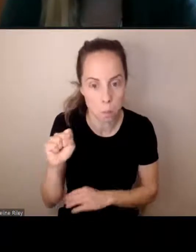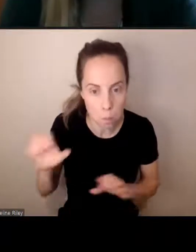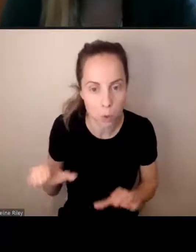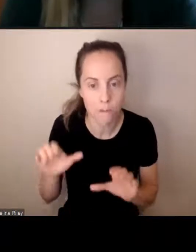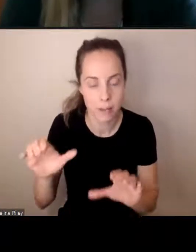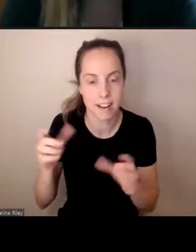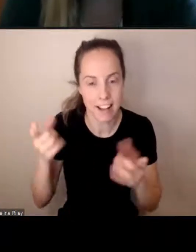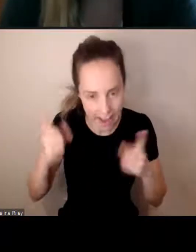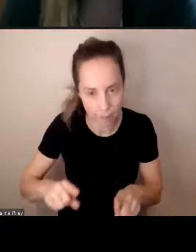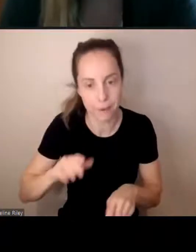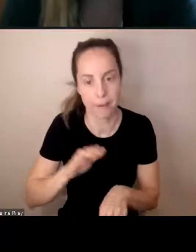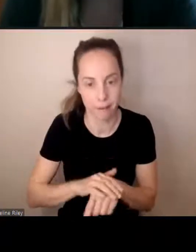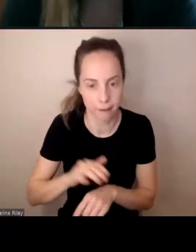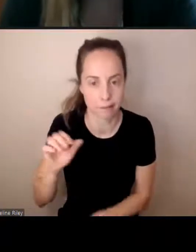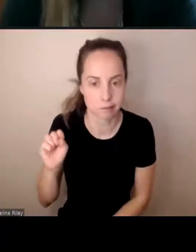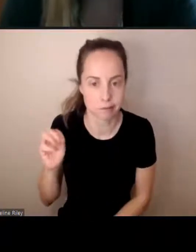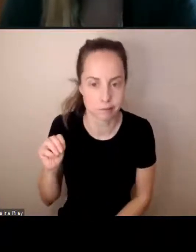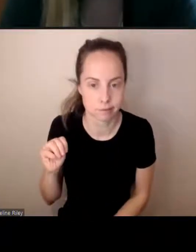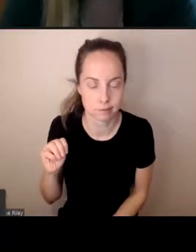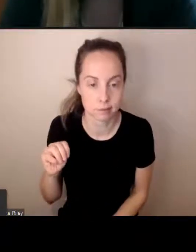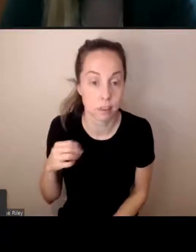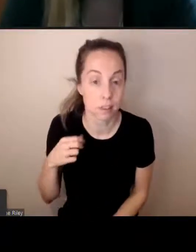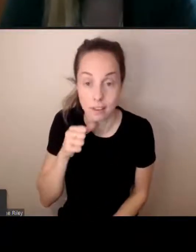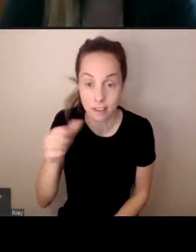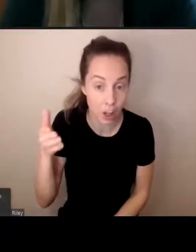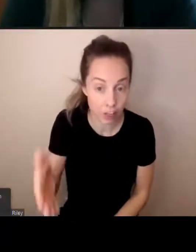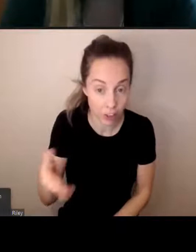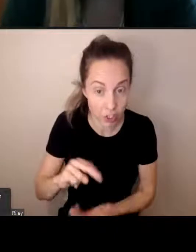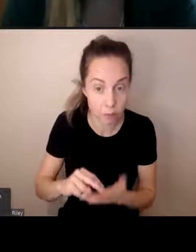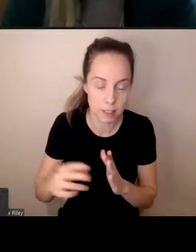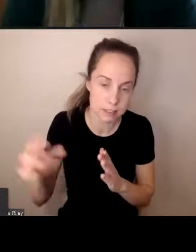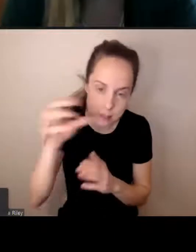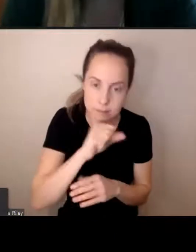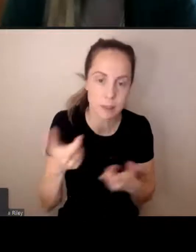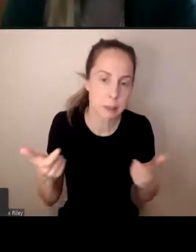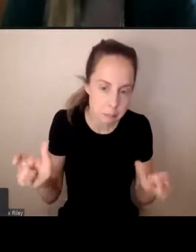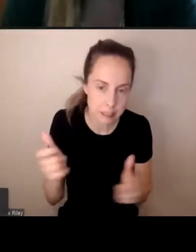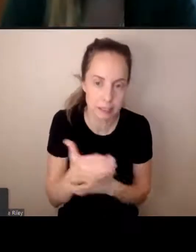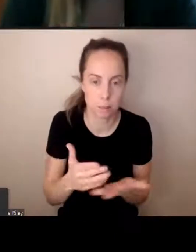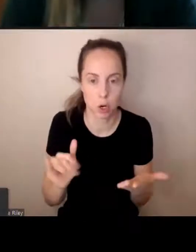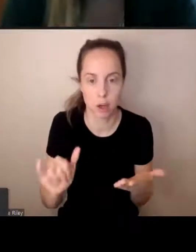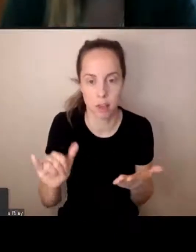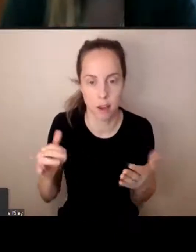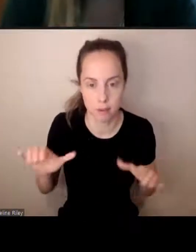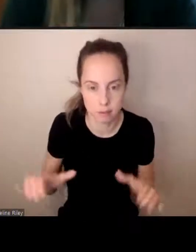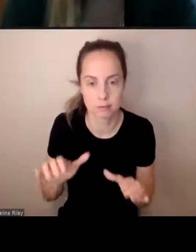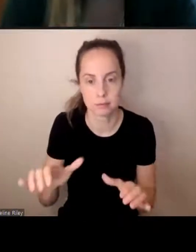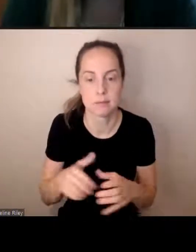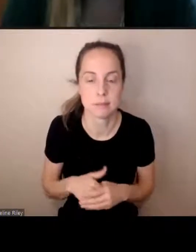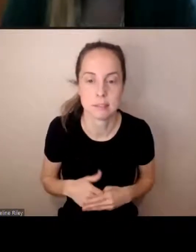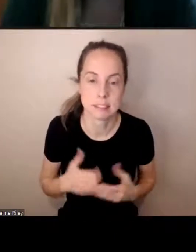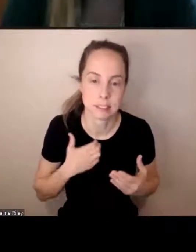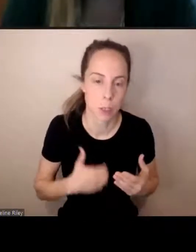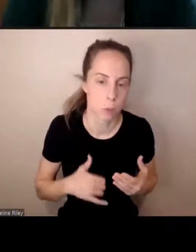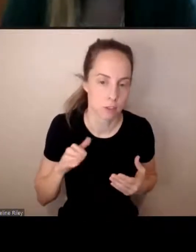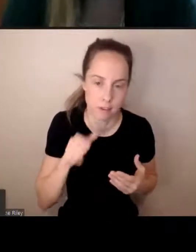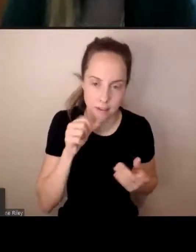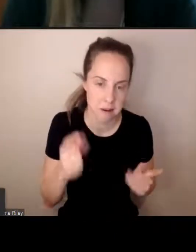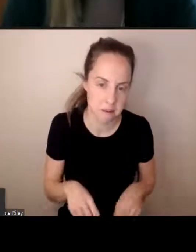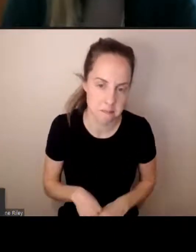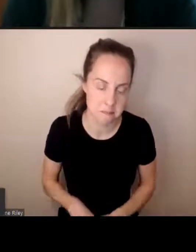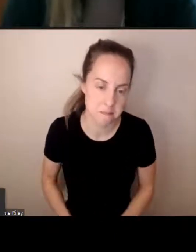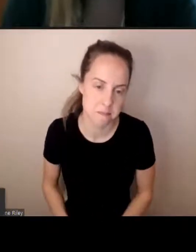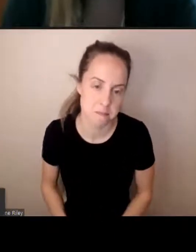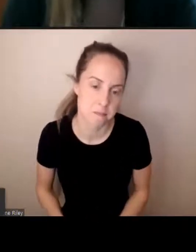if we're not on social media, we're missing a big part of the movement. And I wish that wasn't the case. I wish there were other ways